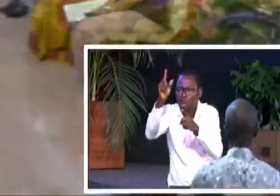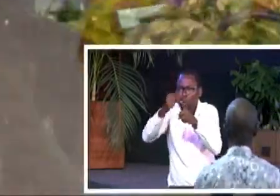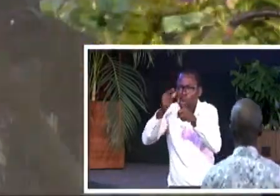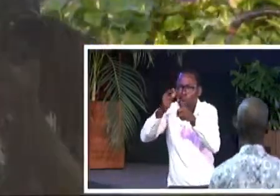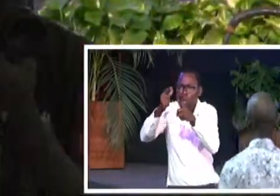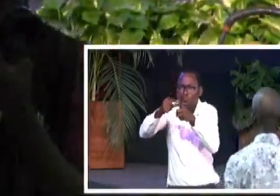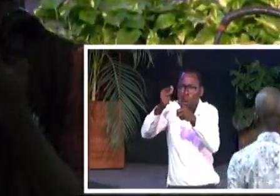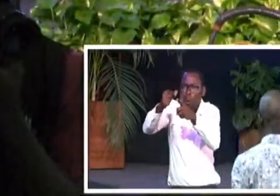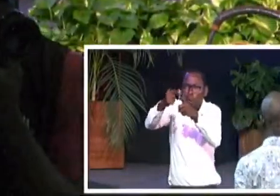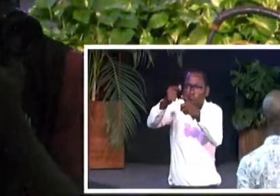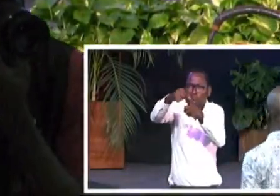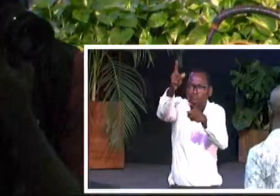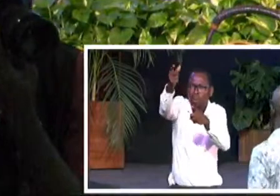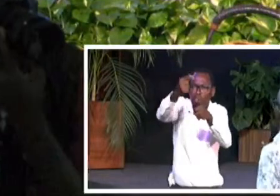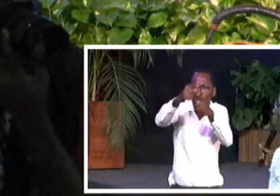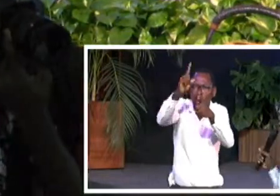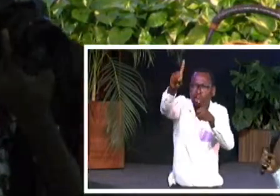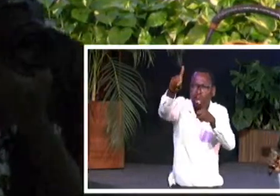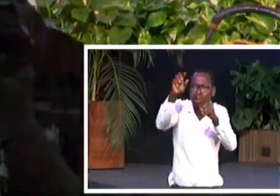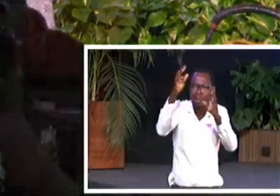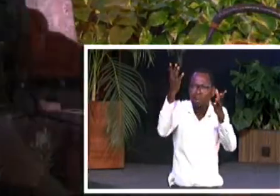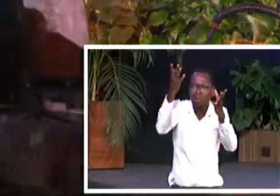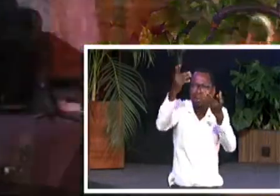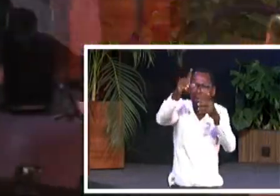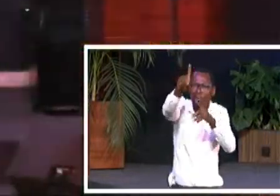Give me the word from them. Uh-huh.